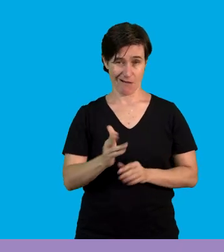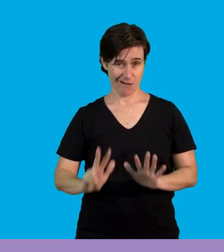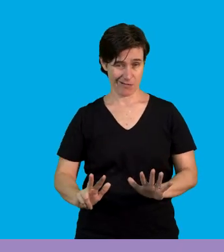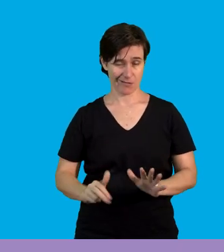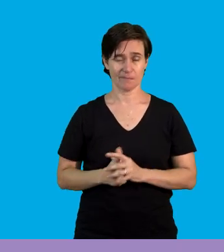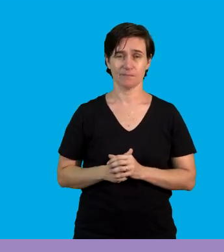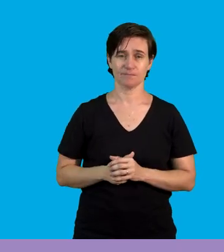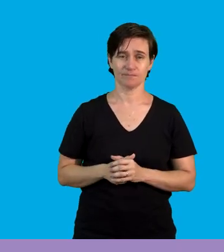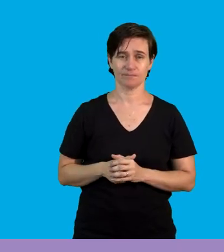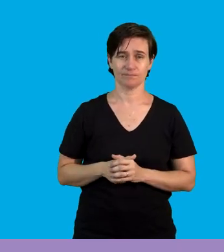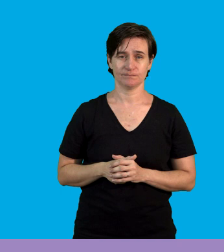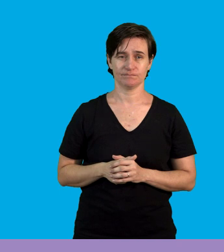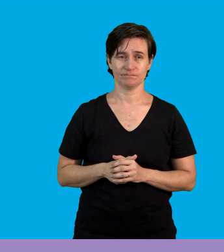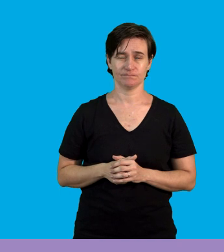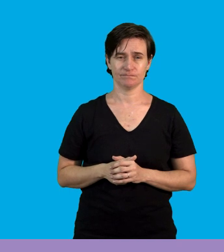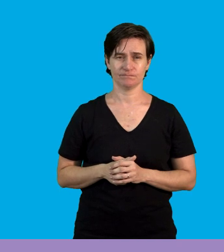5/8,